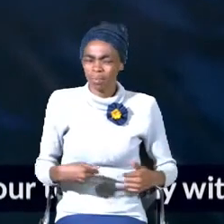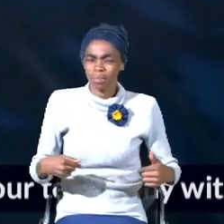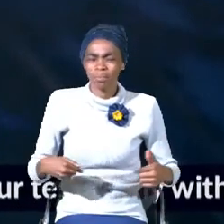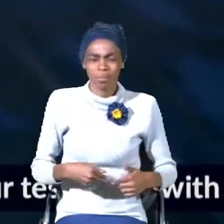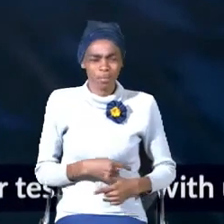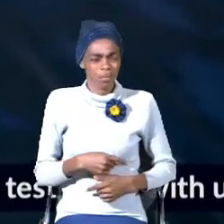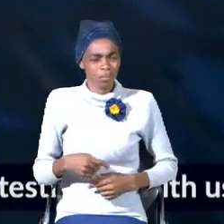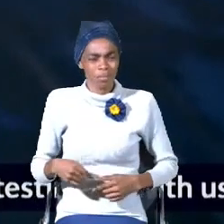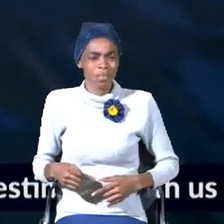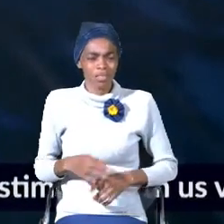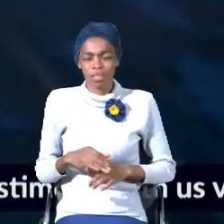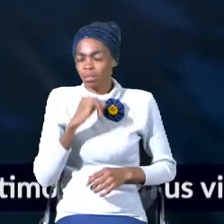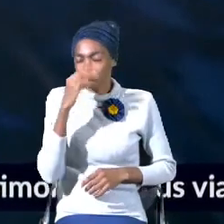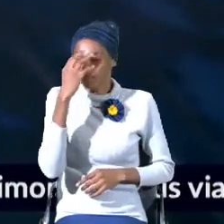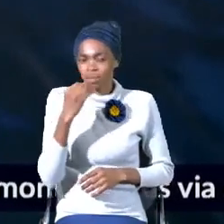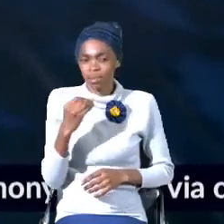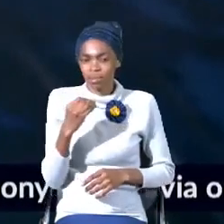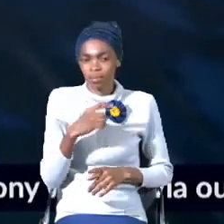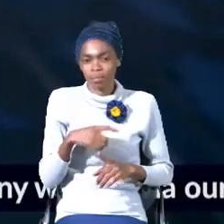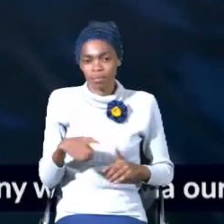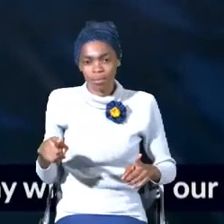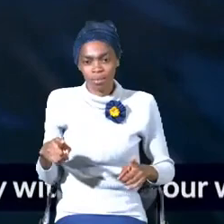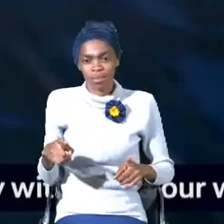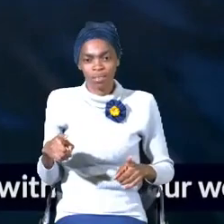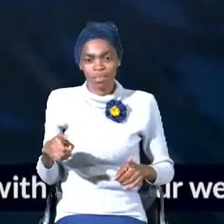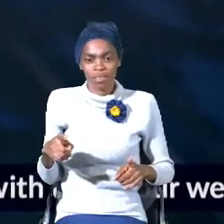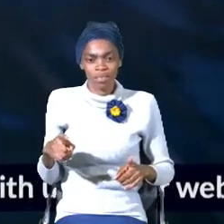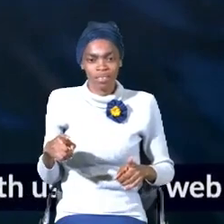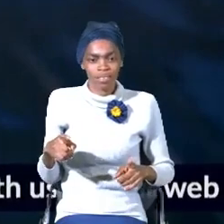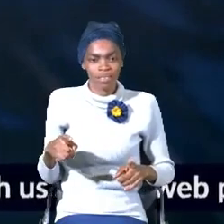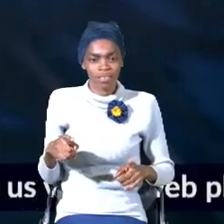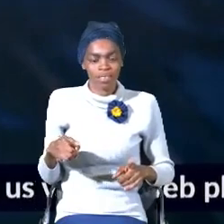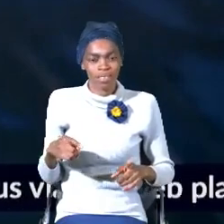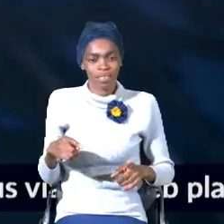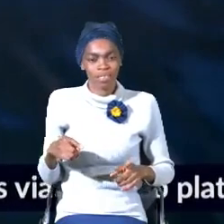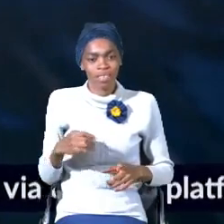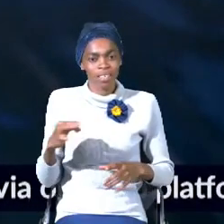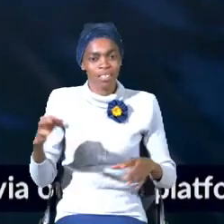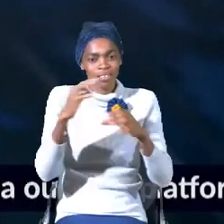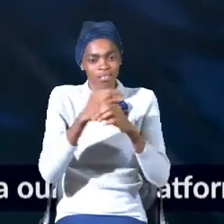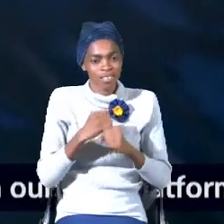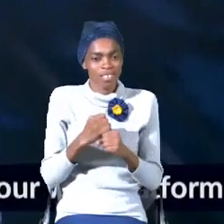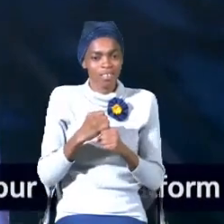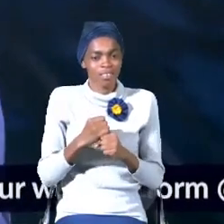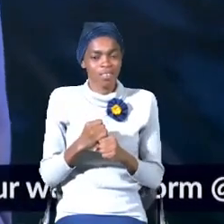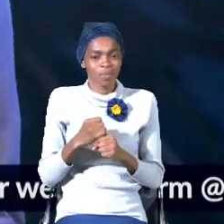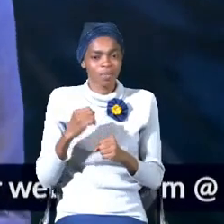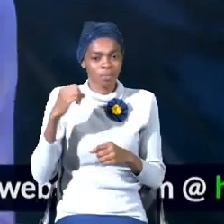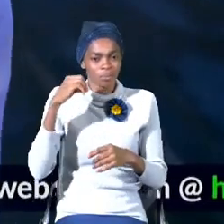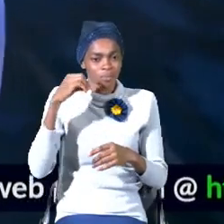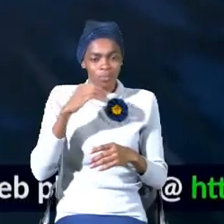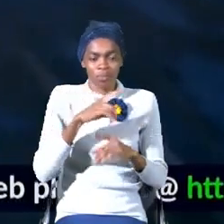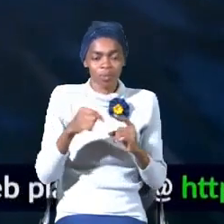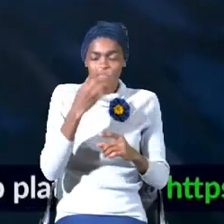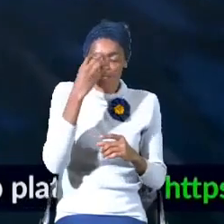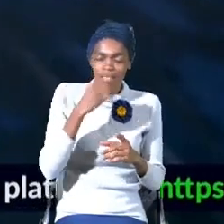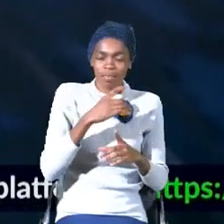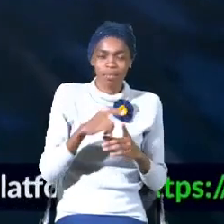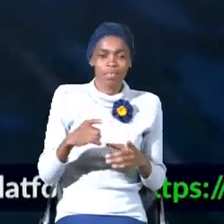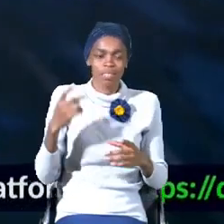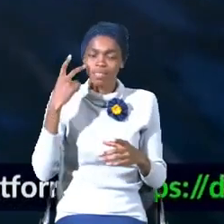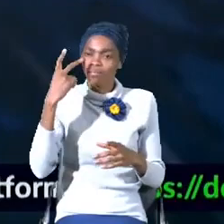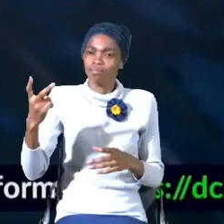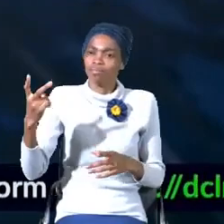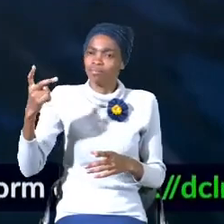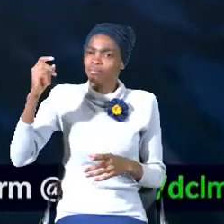came. And I received my healing through revelation, even the sense that I saw our daddy in the Lord in a dream, and he prayed for me,